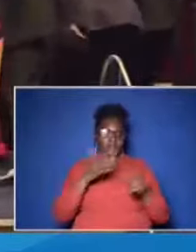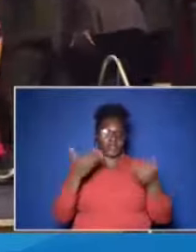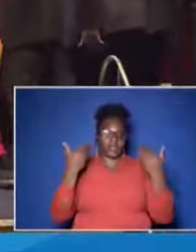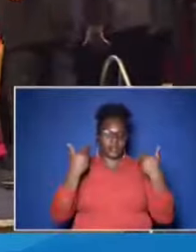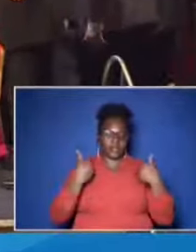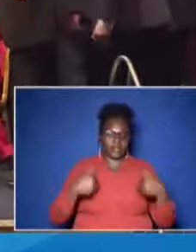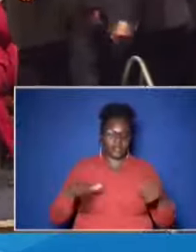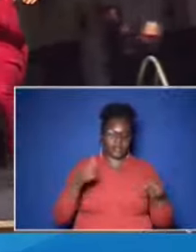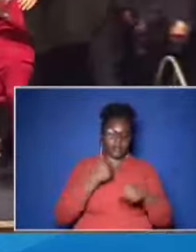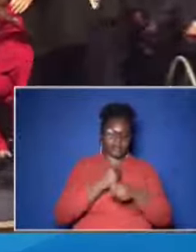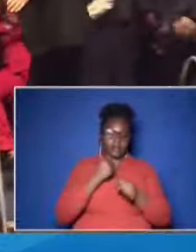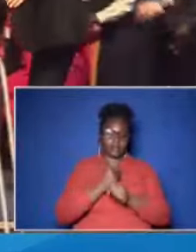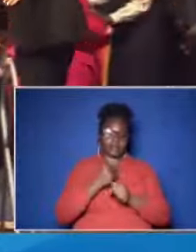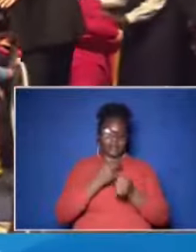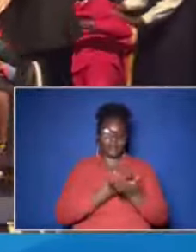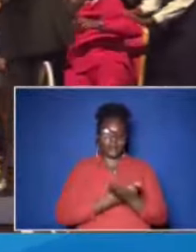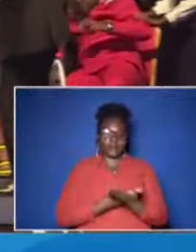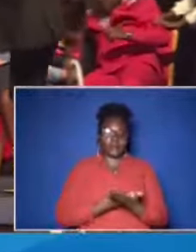and let